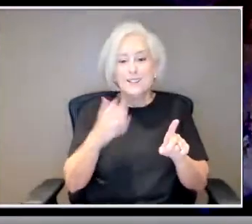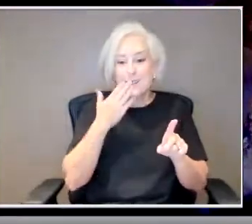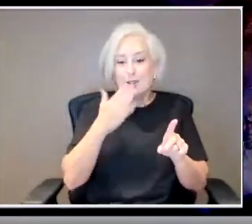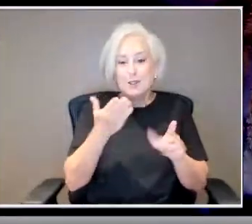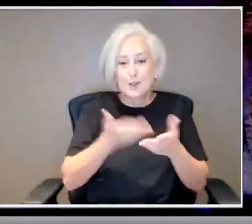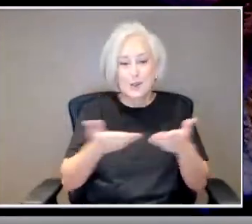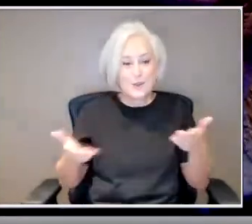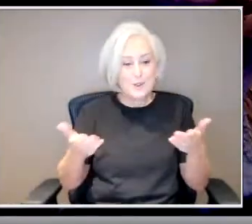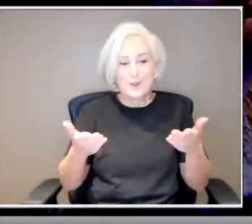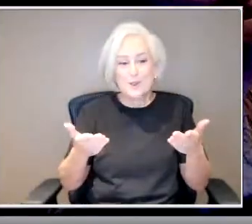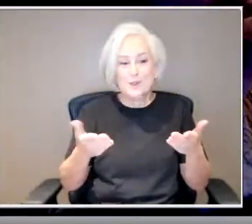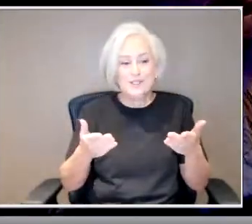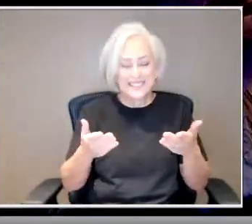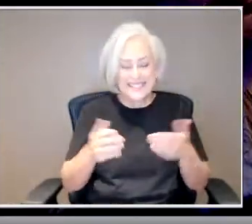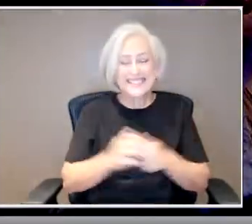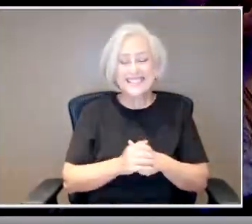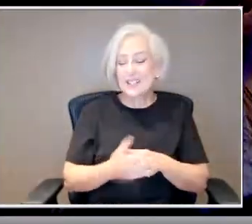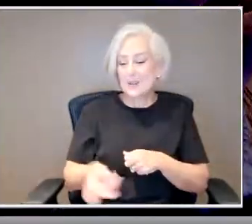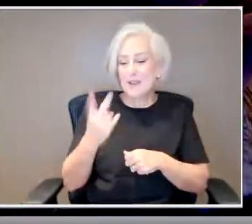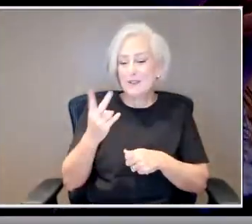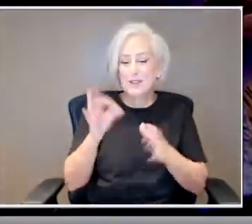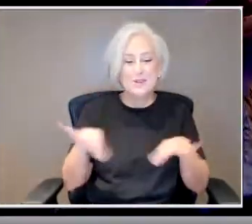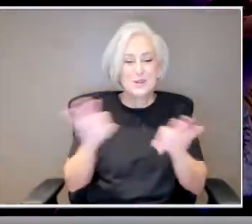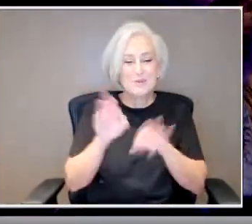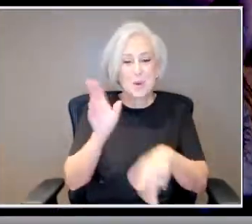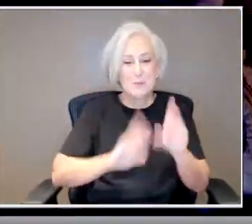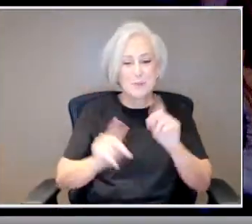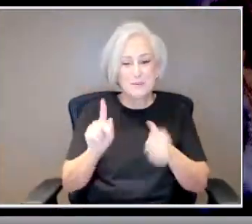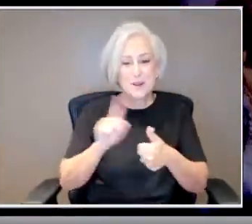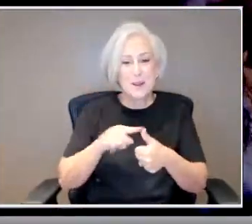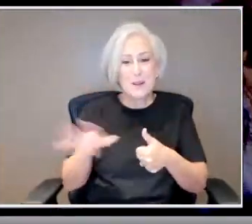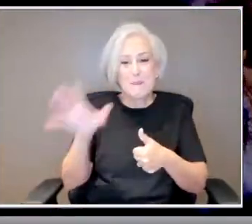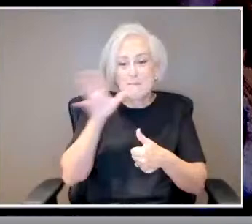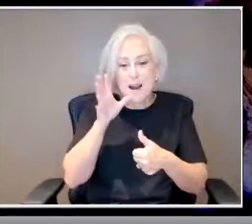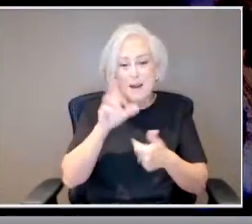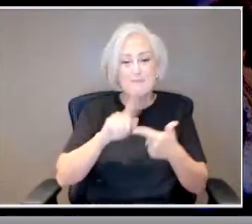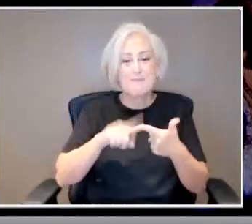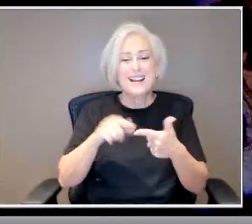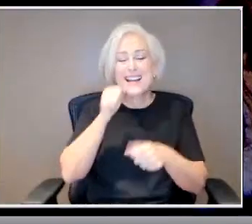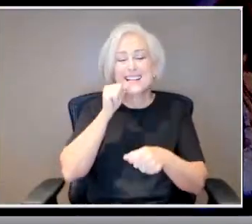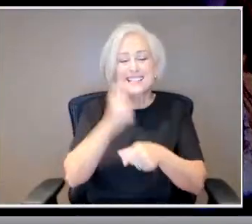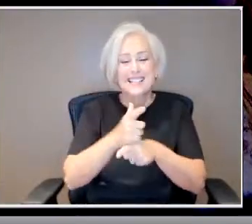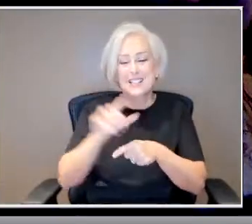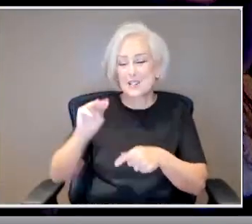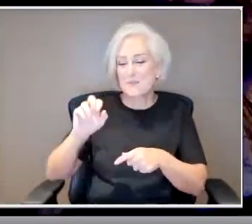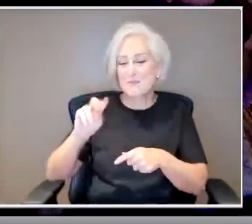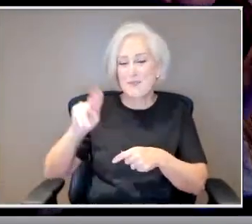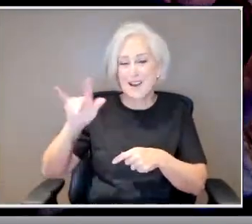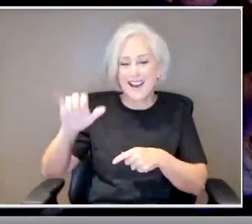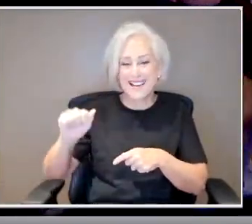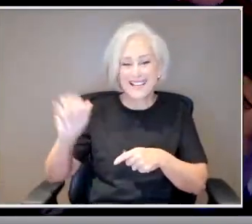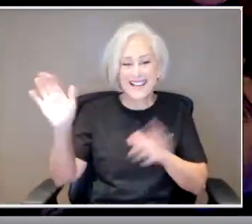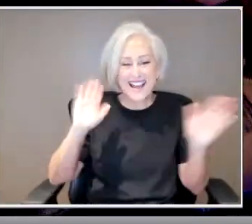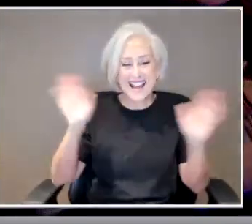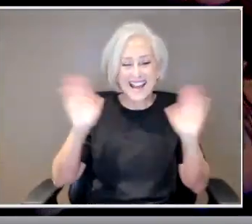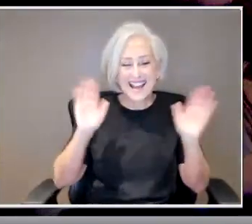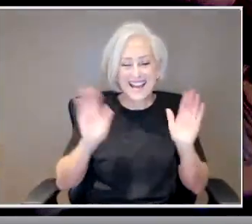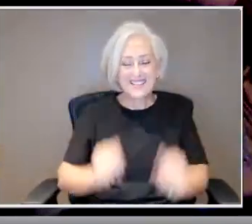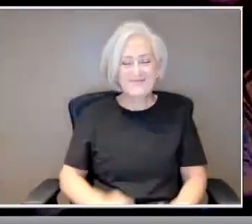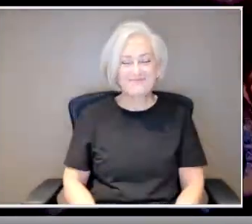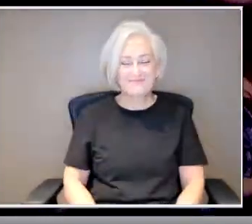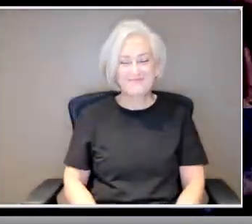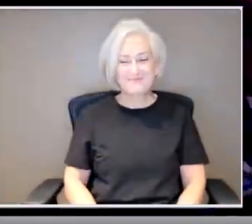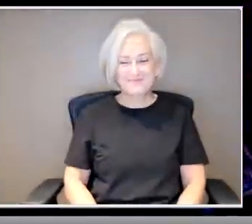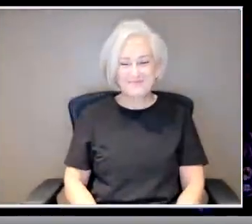the studio, in the control room watching. There's Mom and your sister, Monica. Mom's waving, bottom left, Monica there.